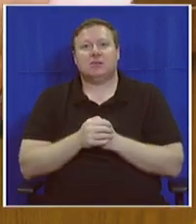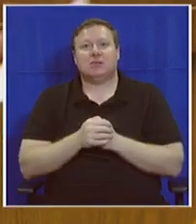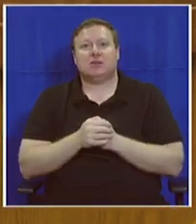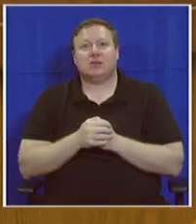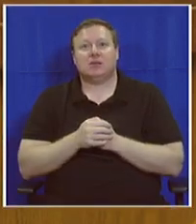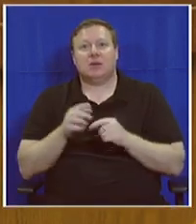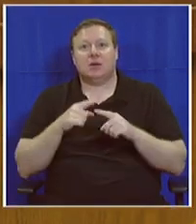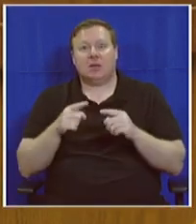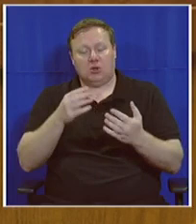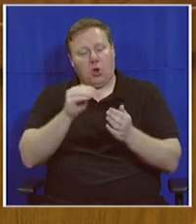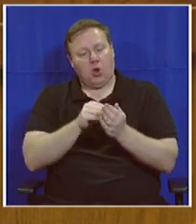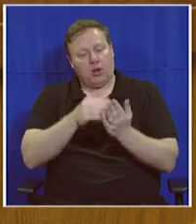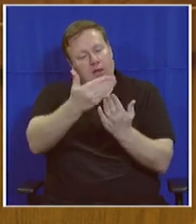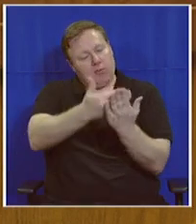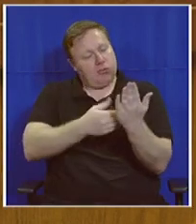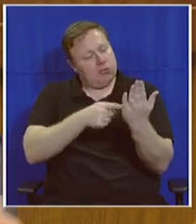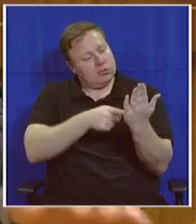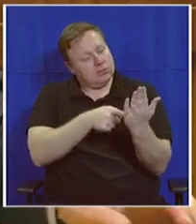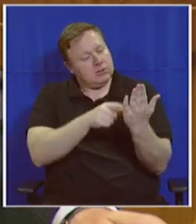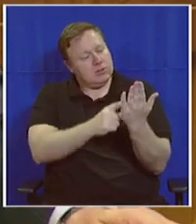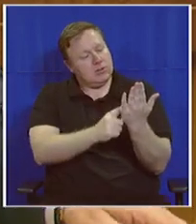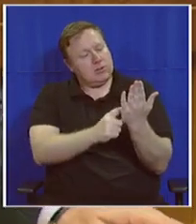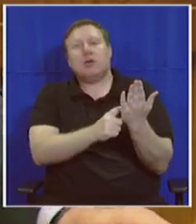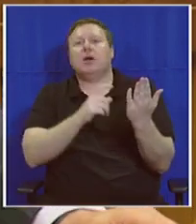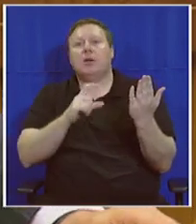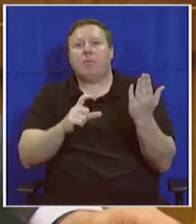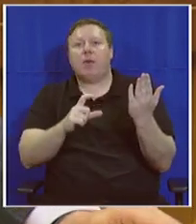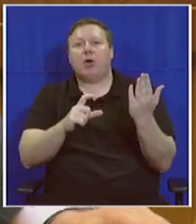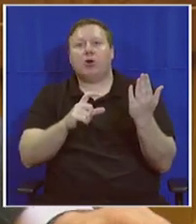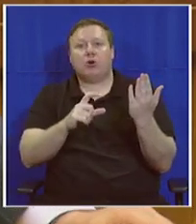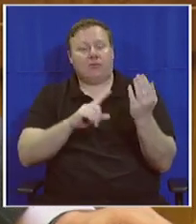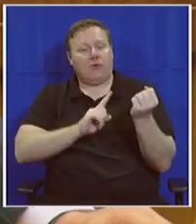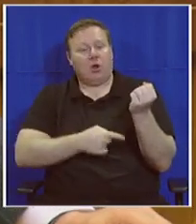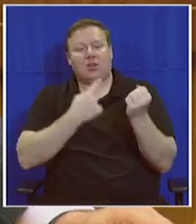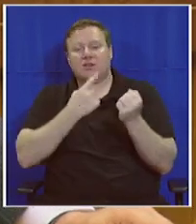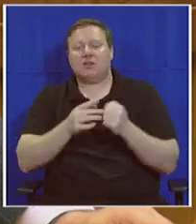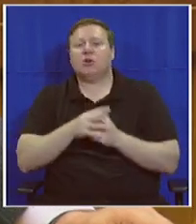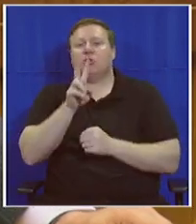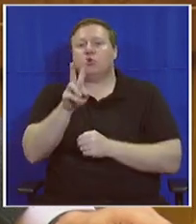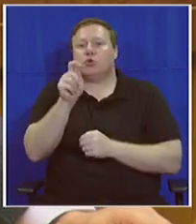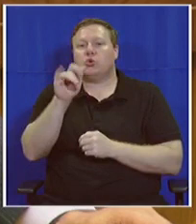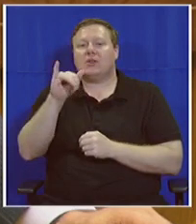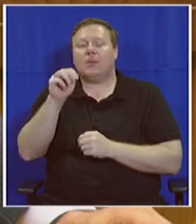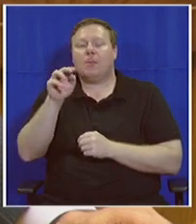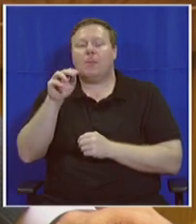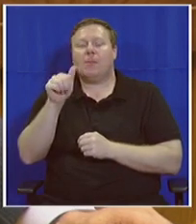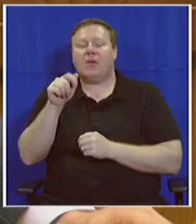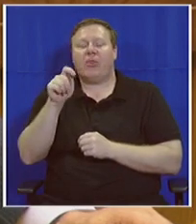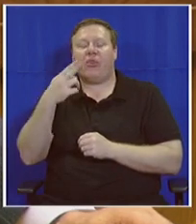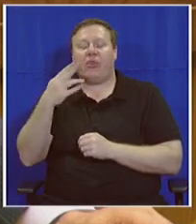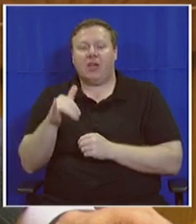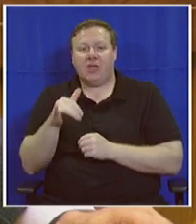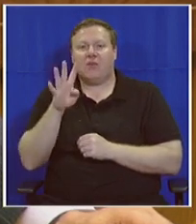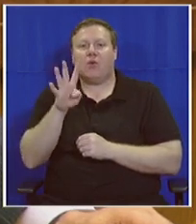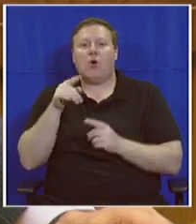of our colleague, the last paragraph ends with a verse from the Bible, 2 Timothy 4, verse 7. And I quote, which